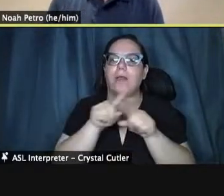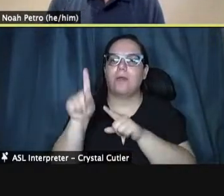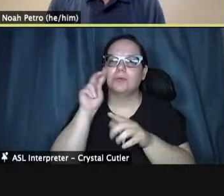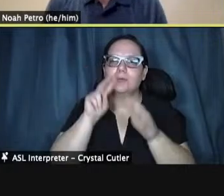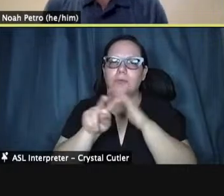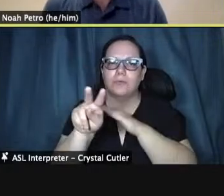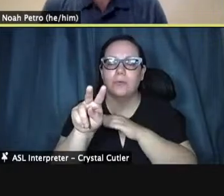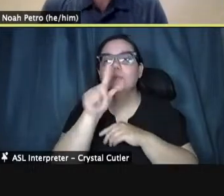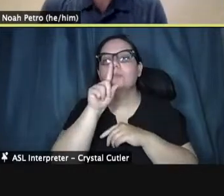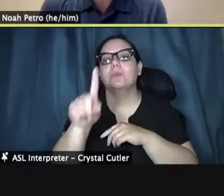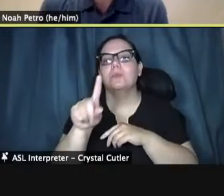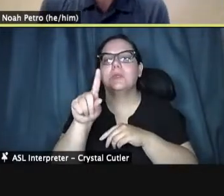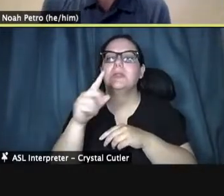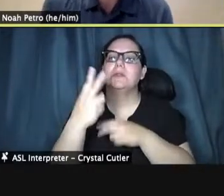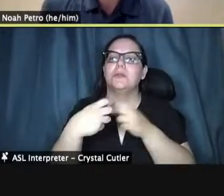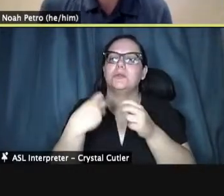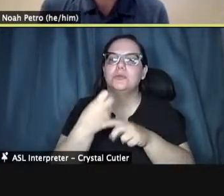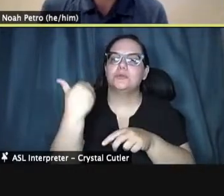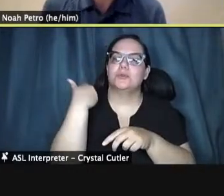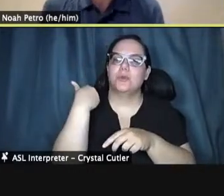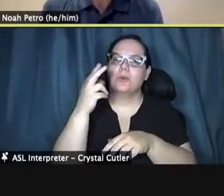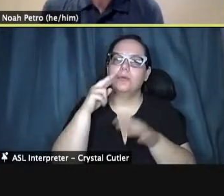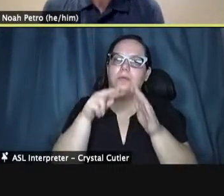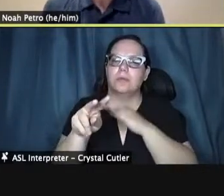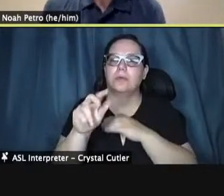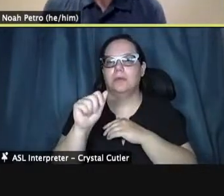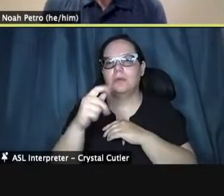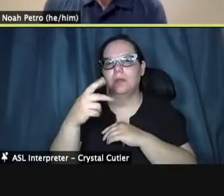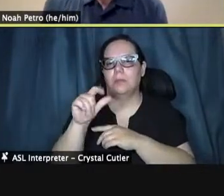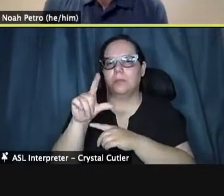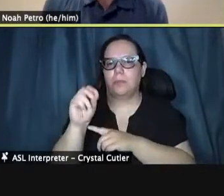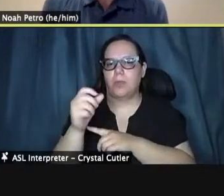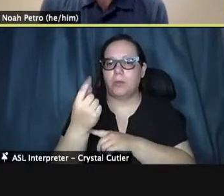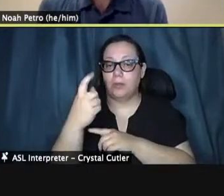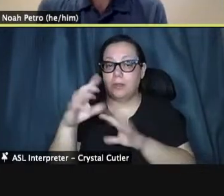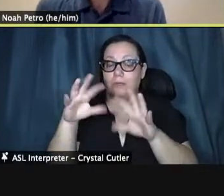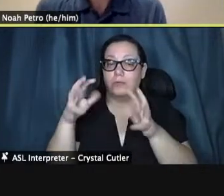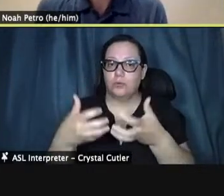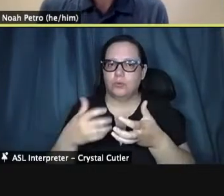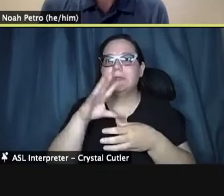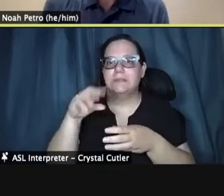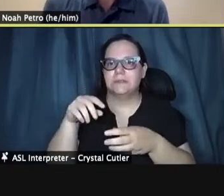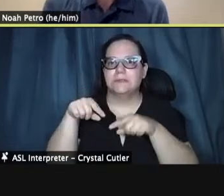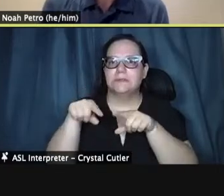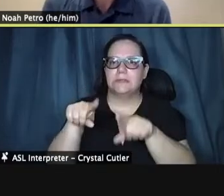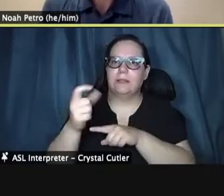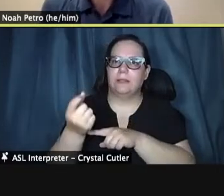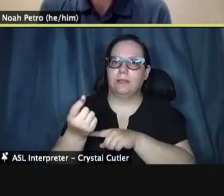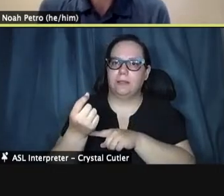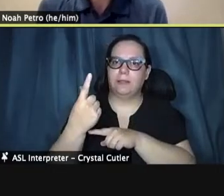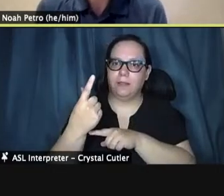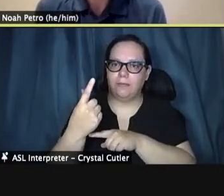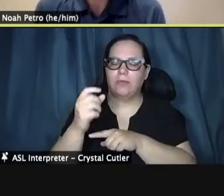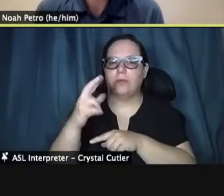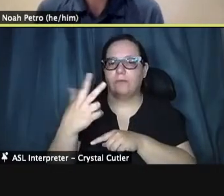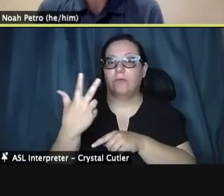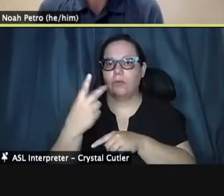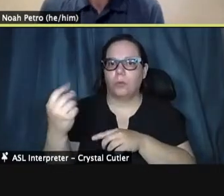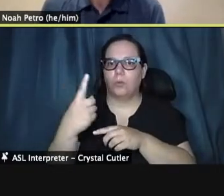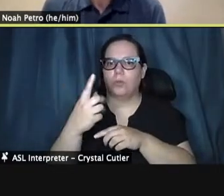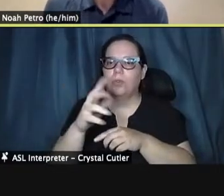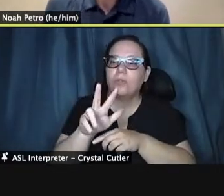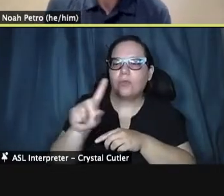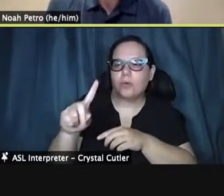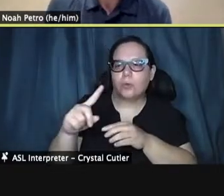at this moment, the Apollo 11 crew is in the 11th of their 31 orbits. Shortly, the crew would separate and